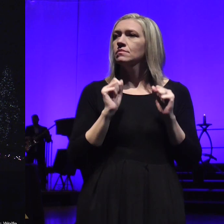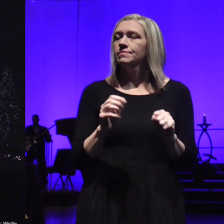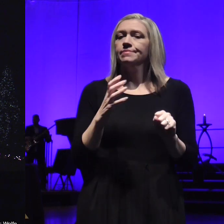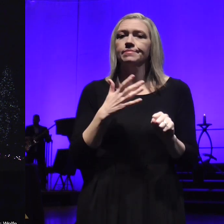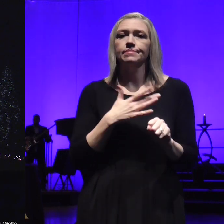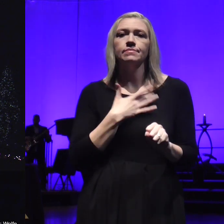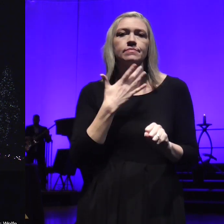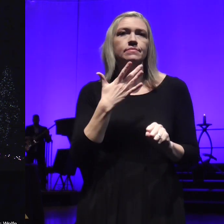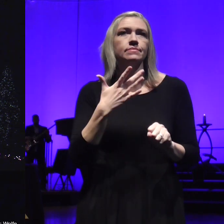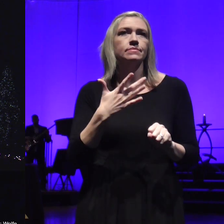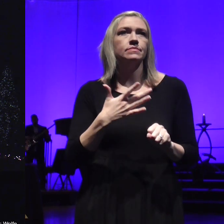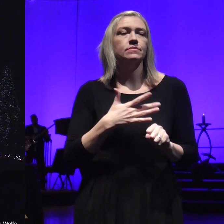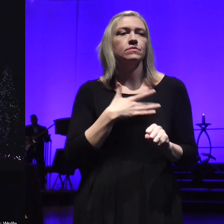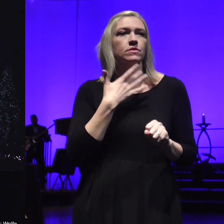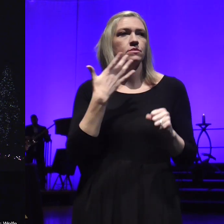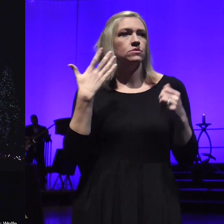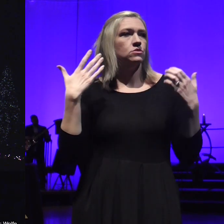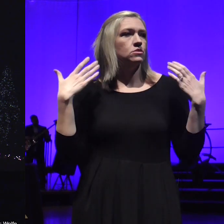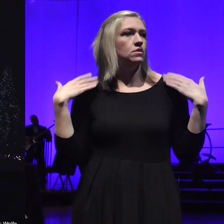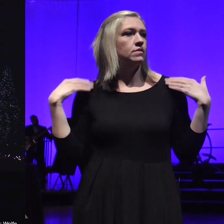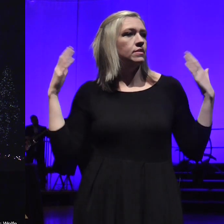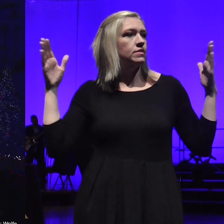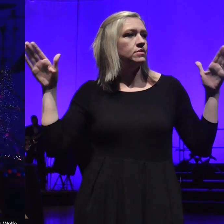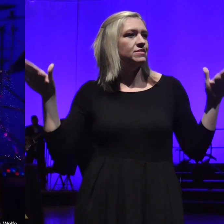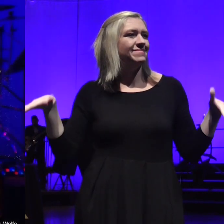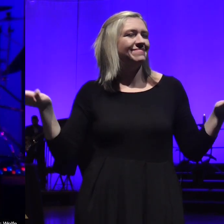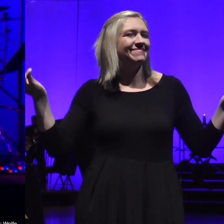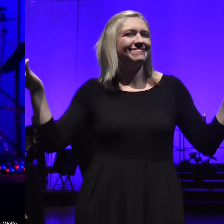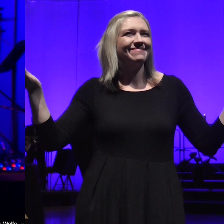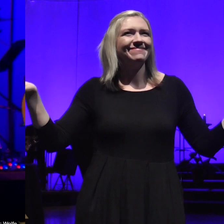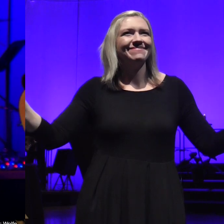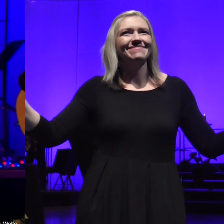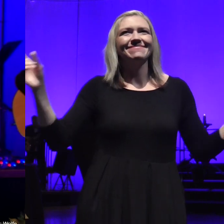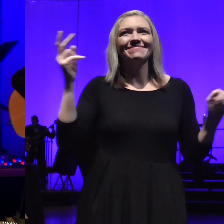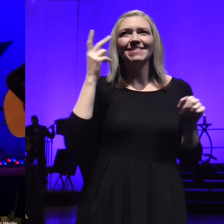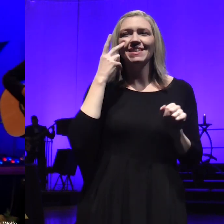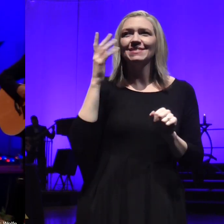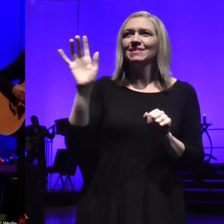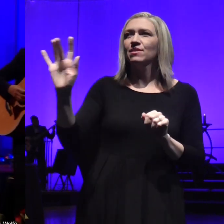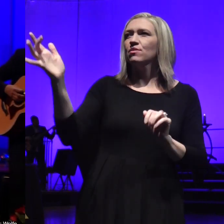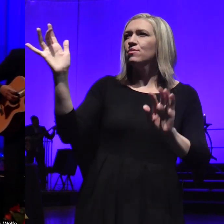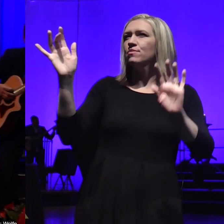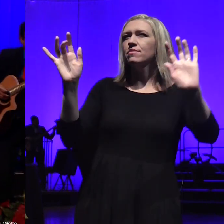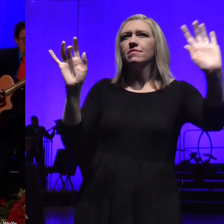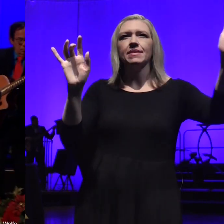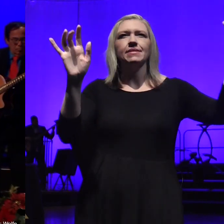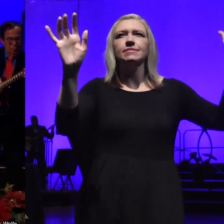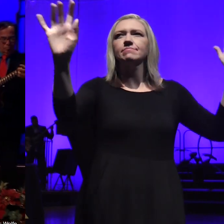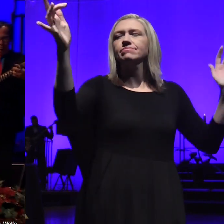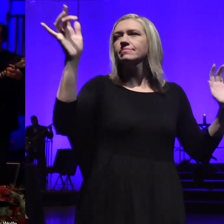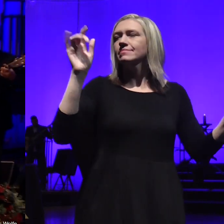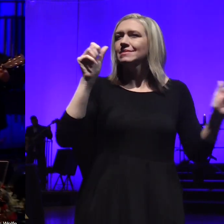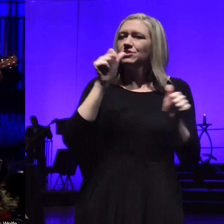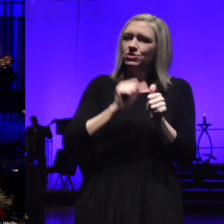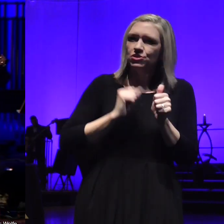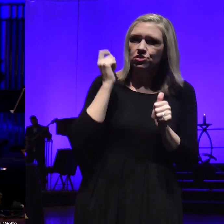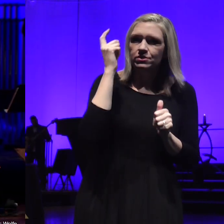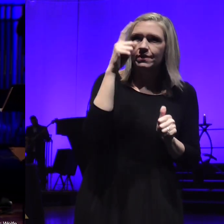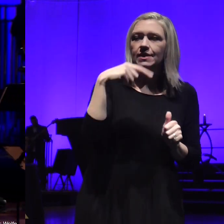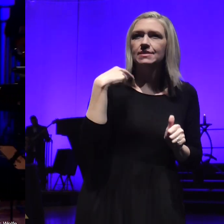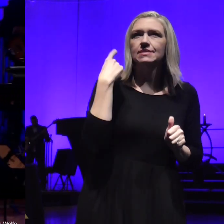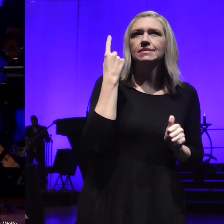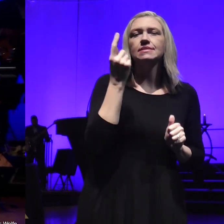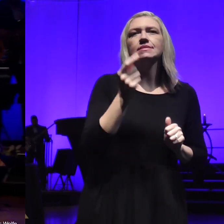grace. I can hear the rush of angel wings. I see glory on